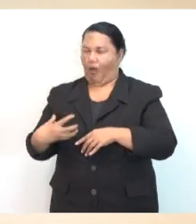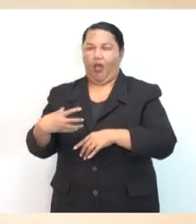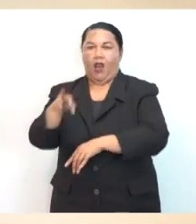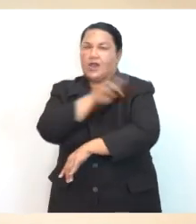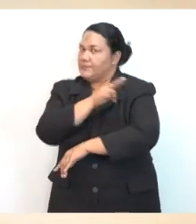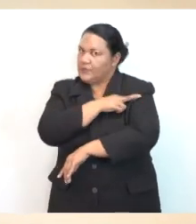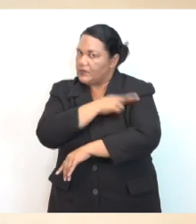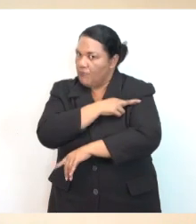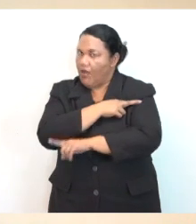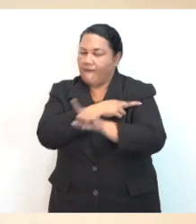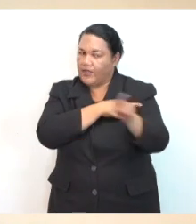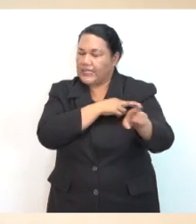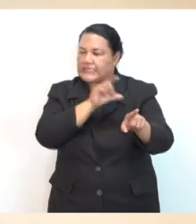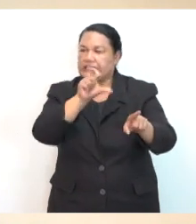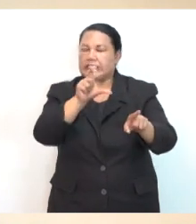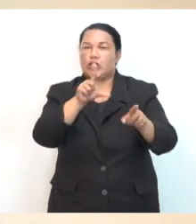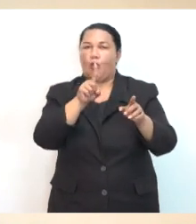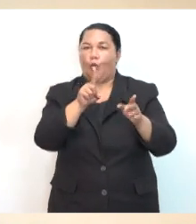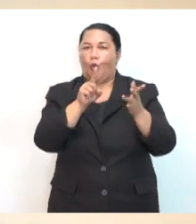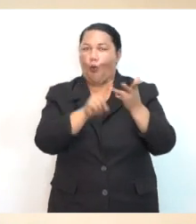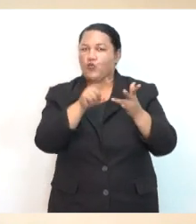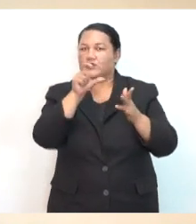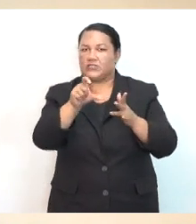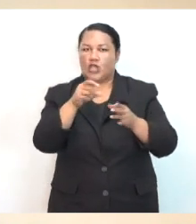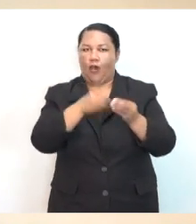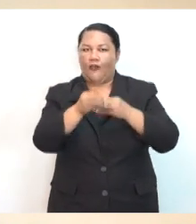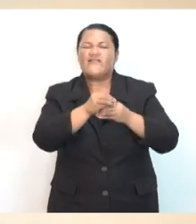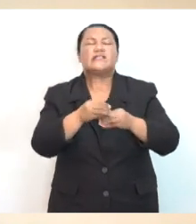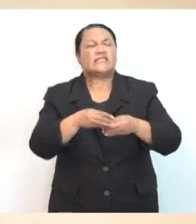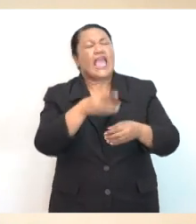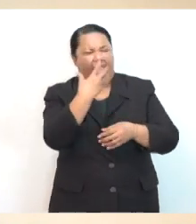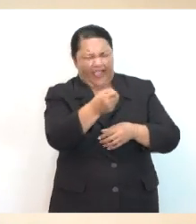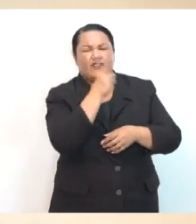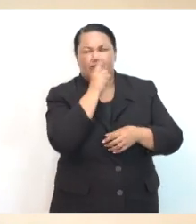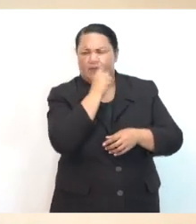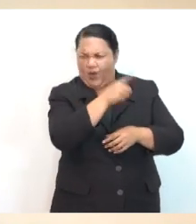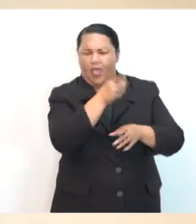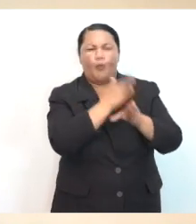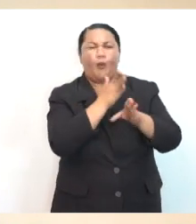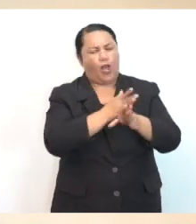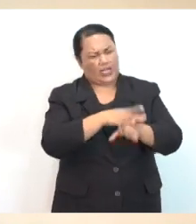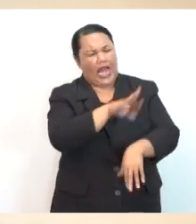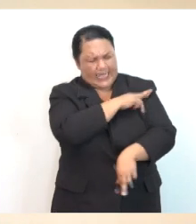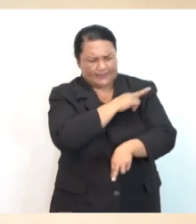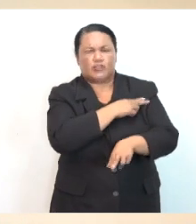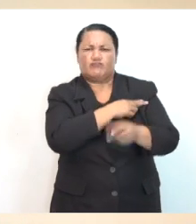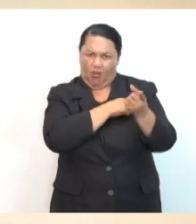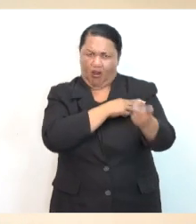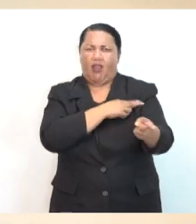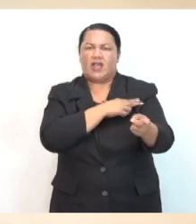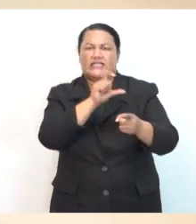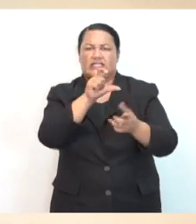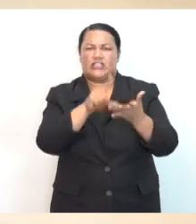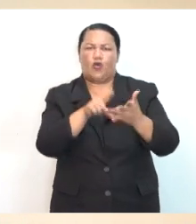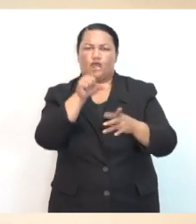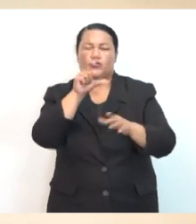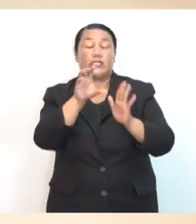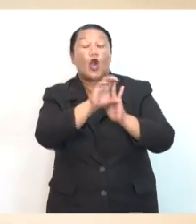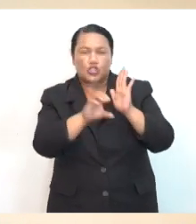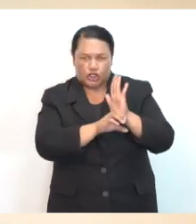FijiFirst government, the People's Coalition government is following due process and not sending armed personnel to escort and remove property